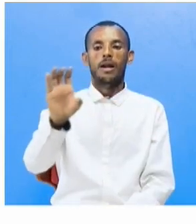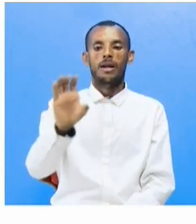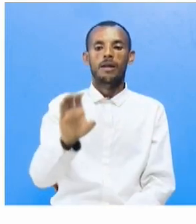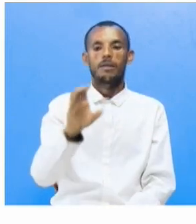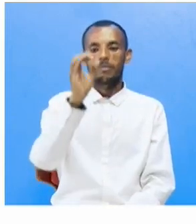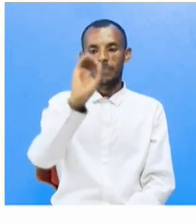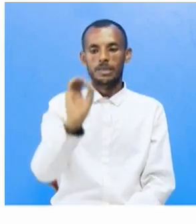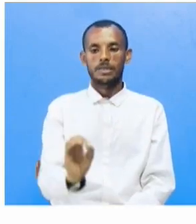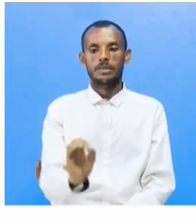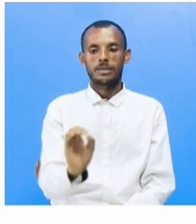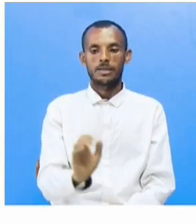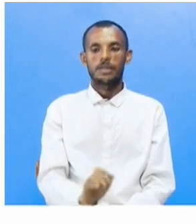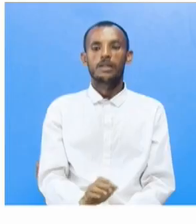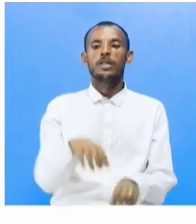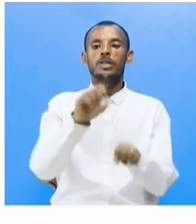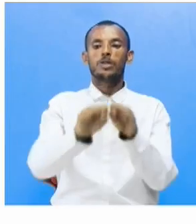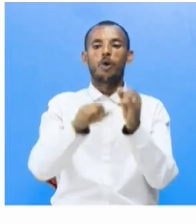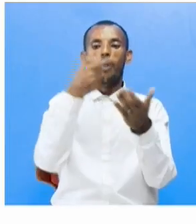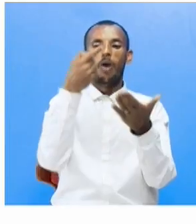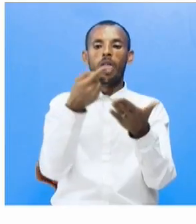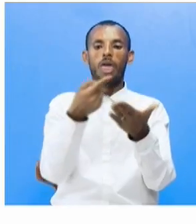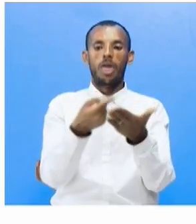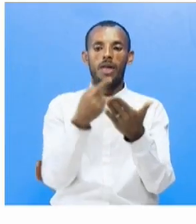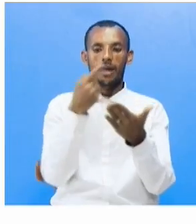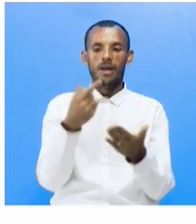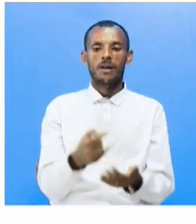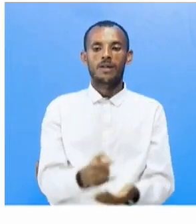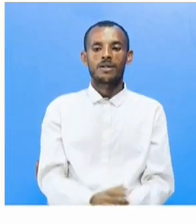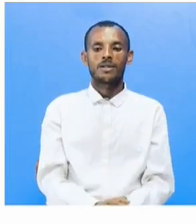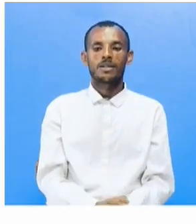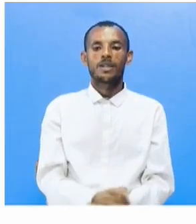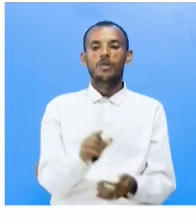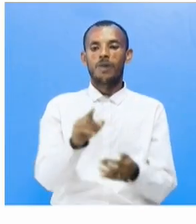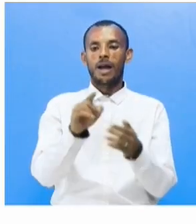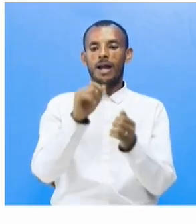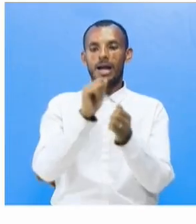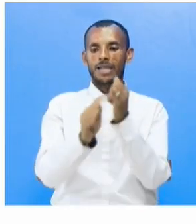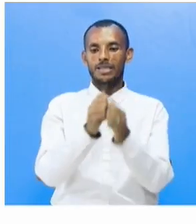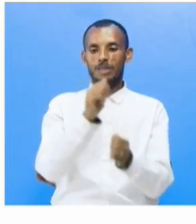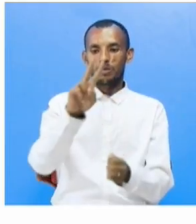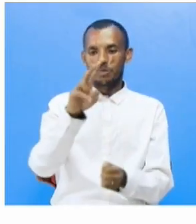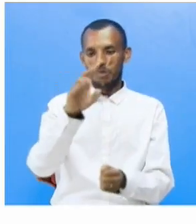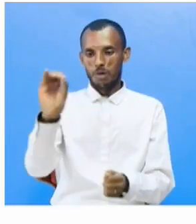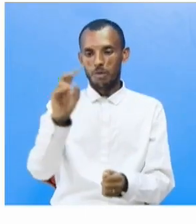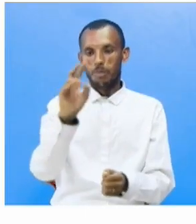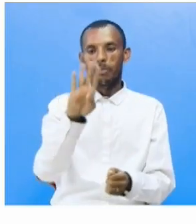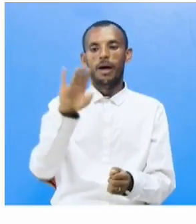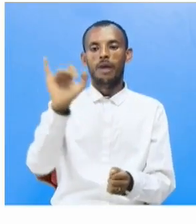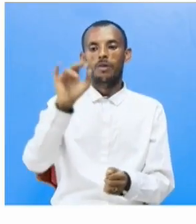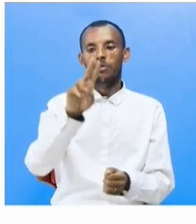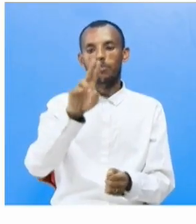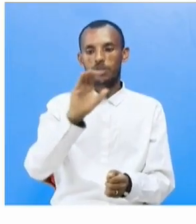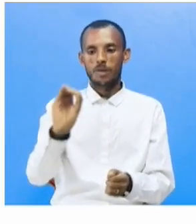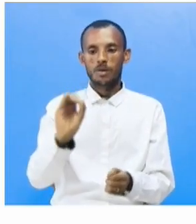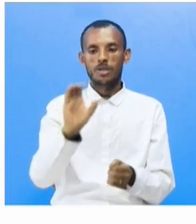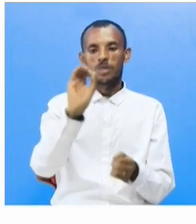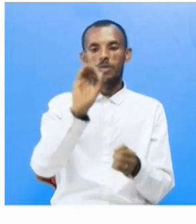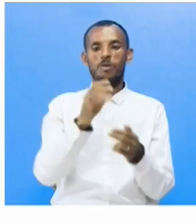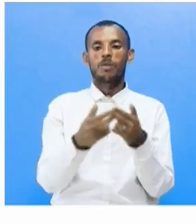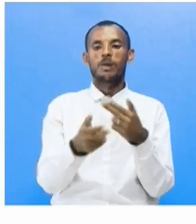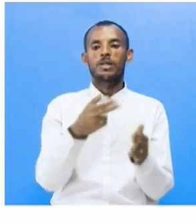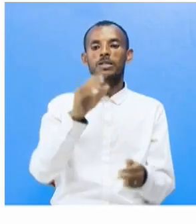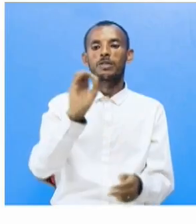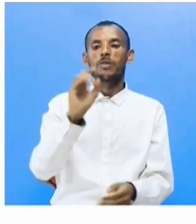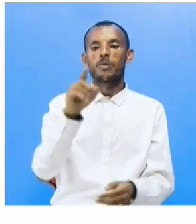100%. So here, you can cancel 2 zeros by 2 0, 0 by 0. You